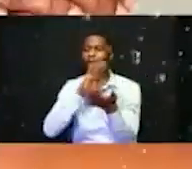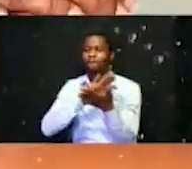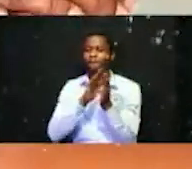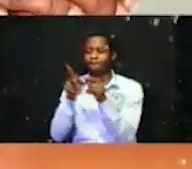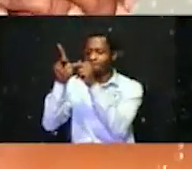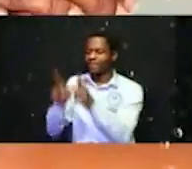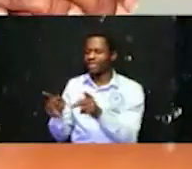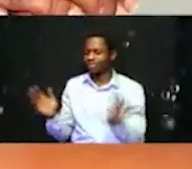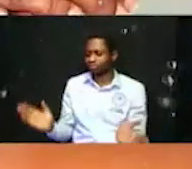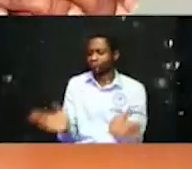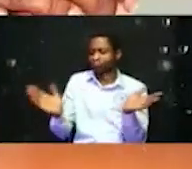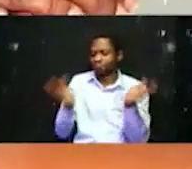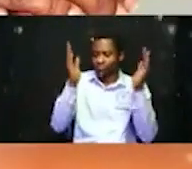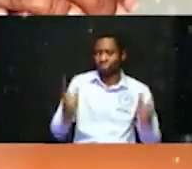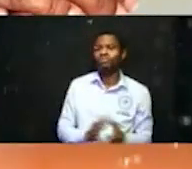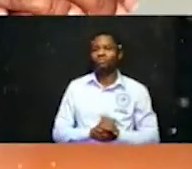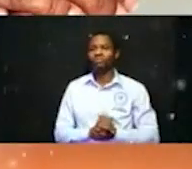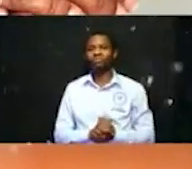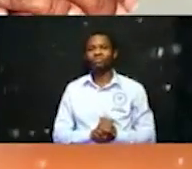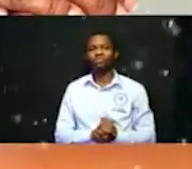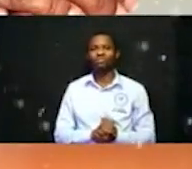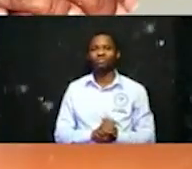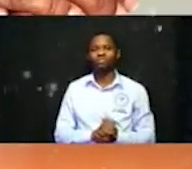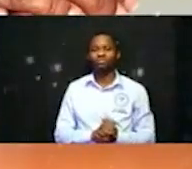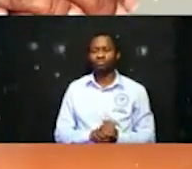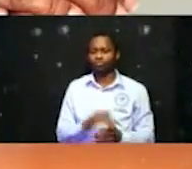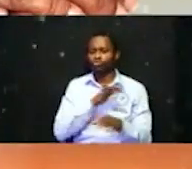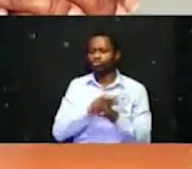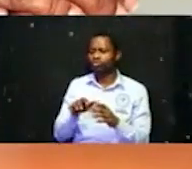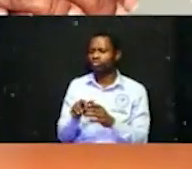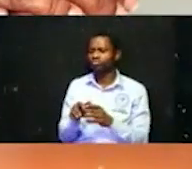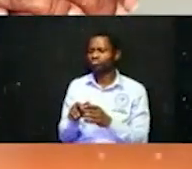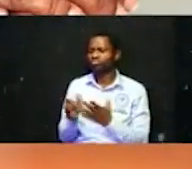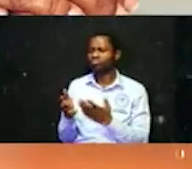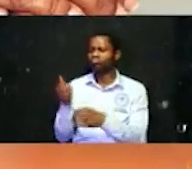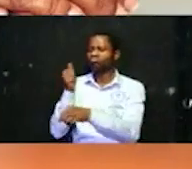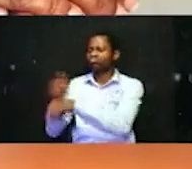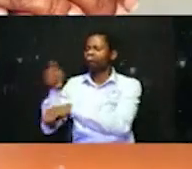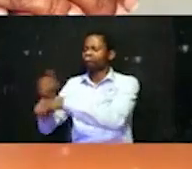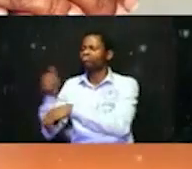encourager. You see, don't be spiteful and be talking down people. Now be an